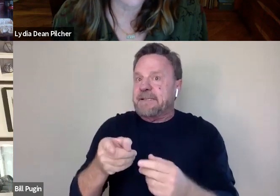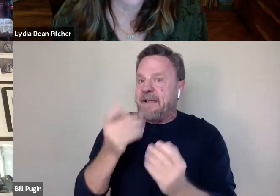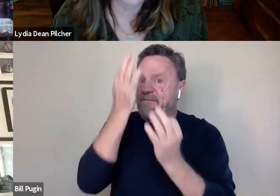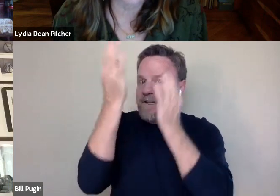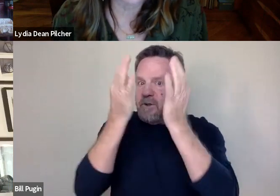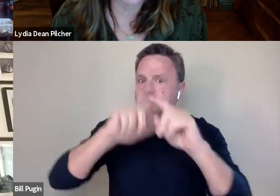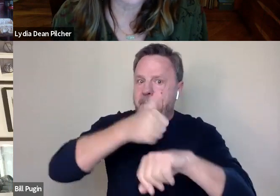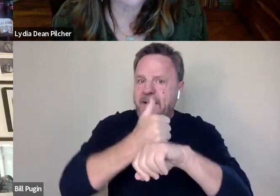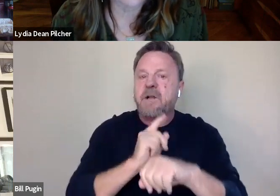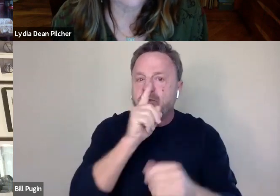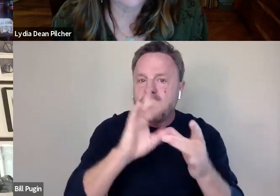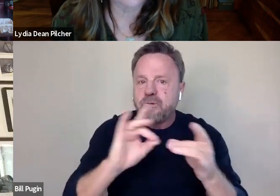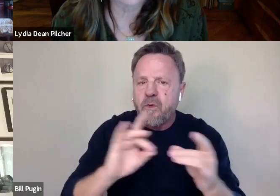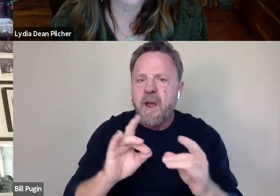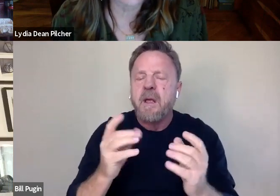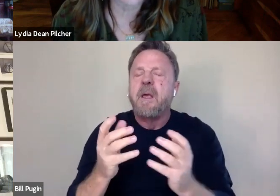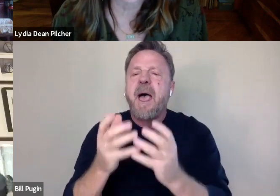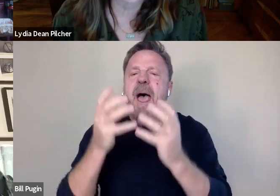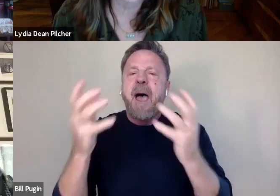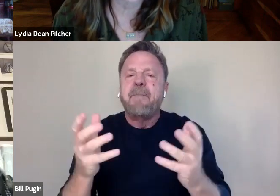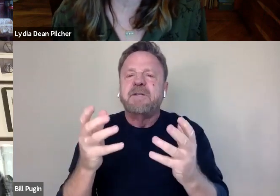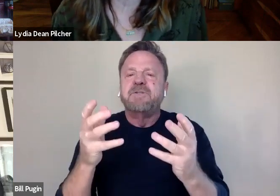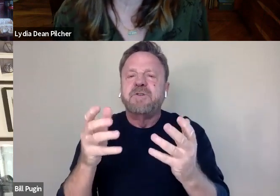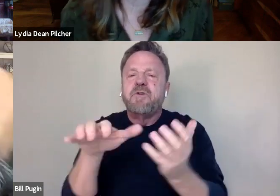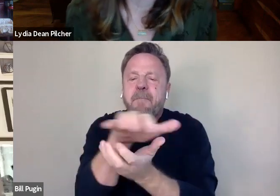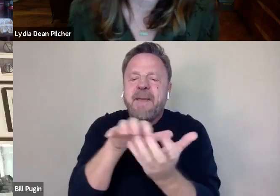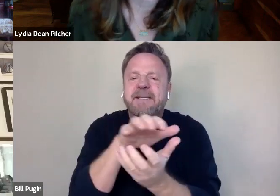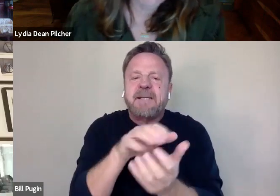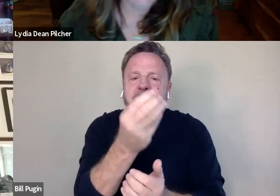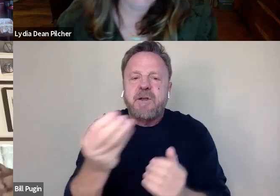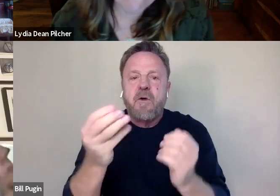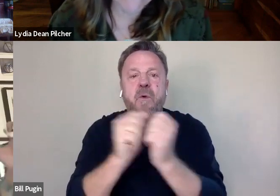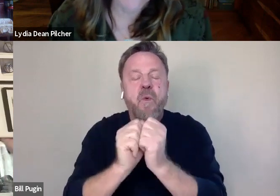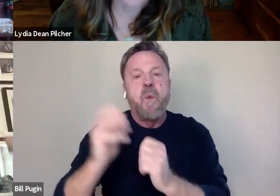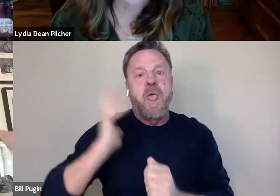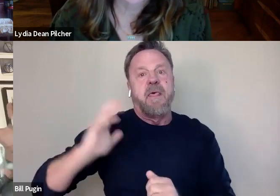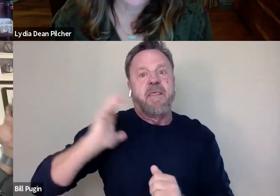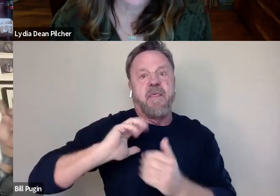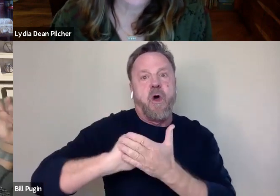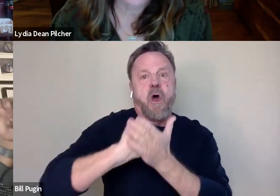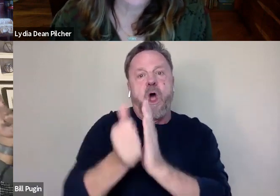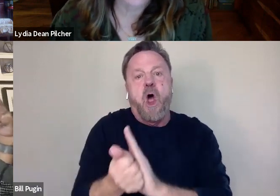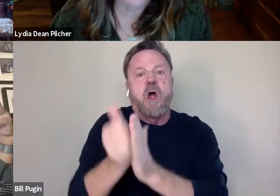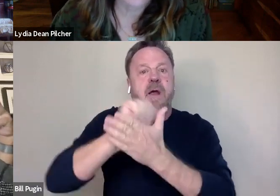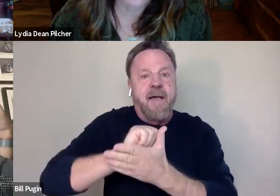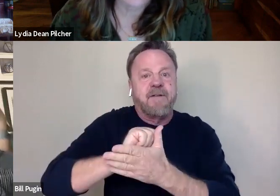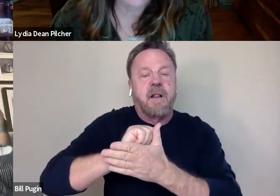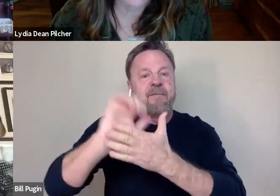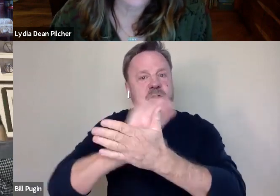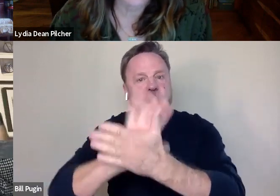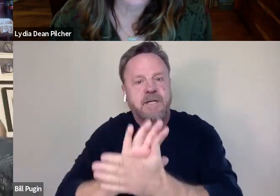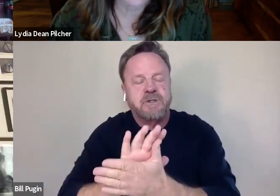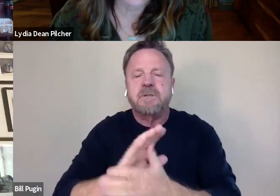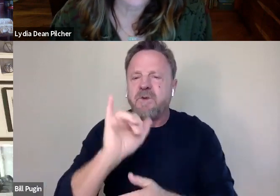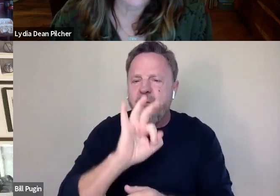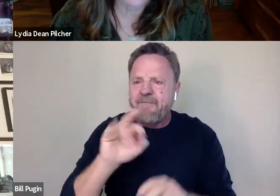story, material with, archival footage. So, I mean, if I were to look